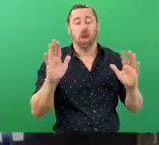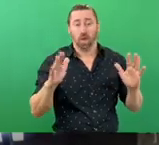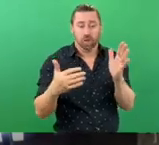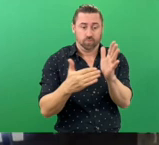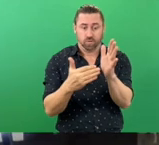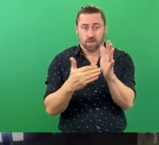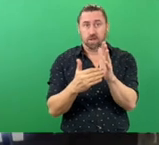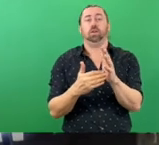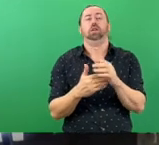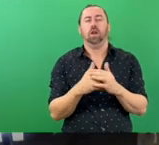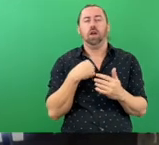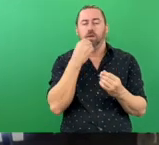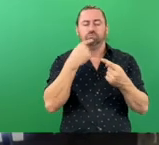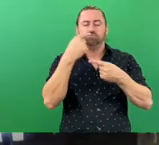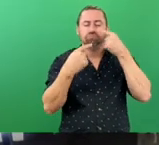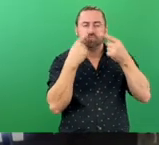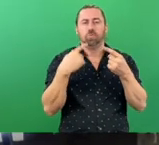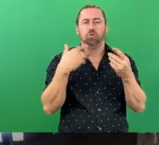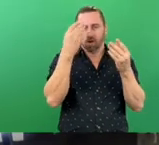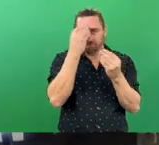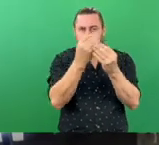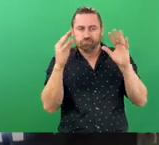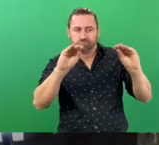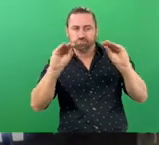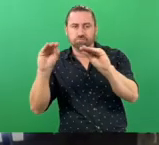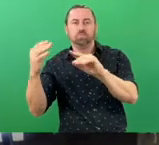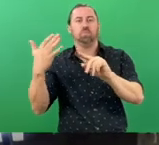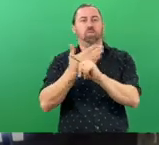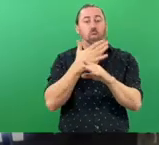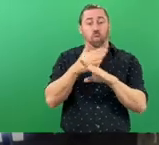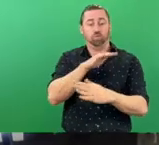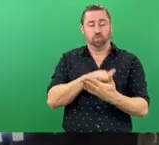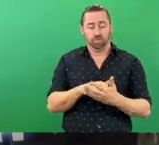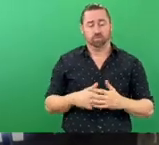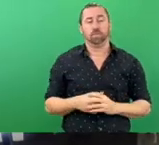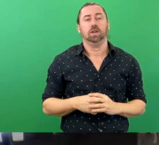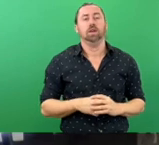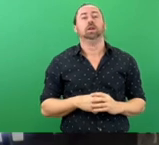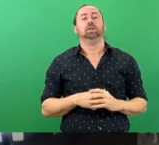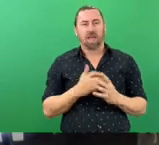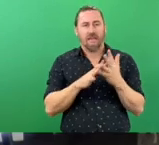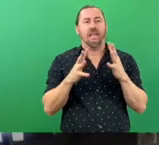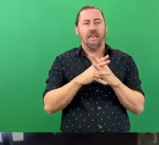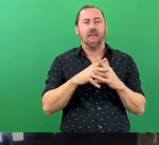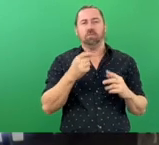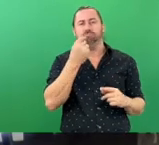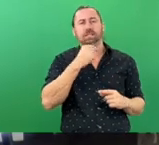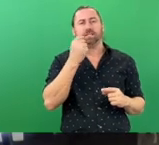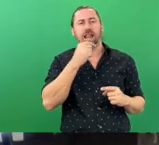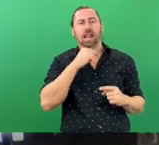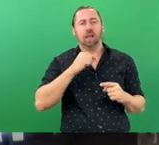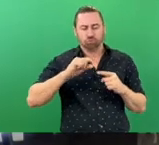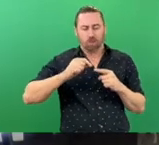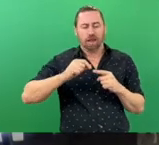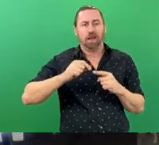start off with today is a little tutorial that I shared with everybody prior to our workshop today too, which is sharpening your pencils